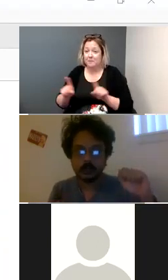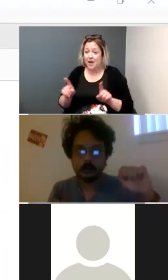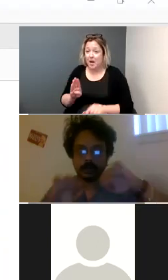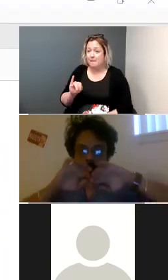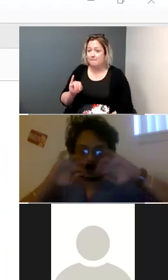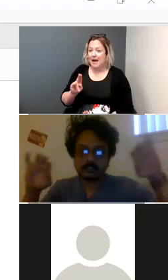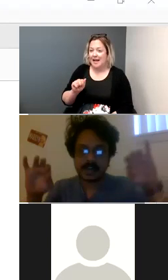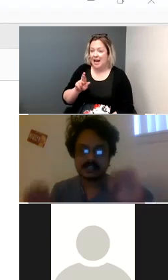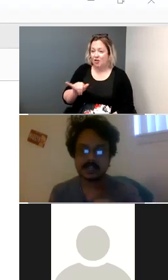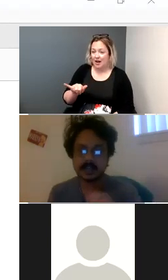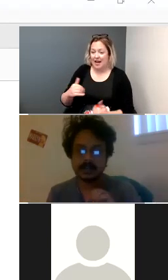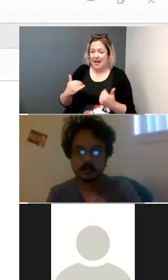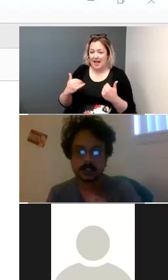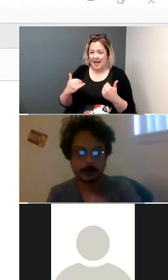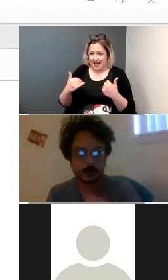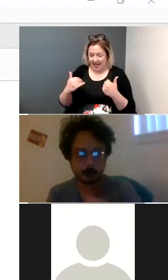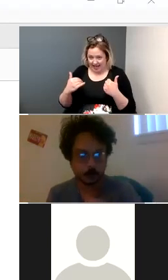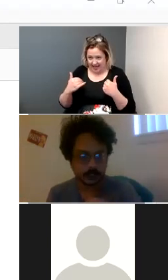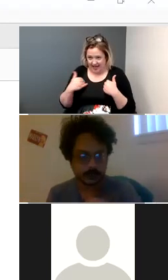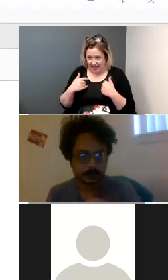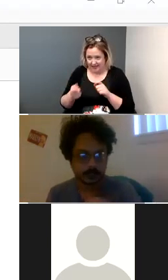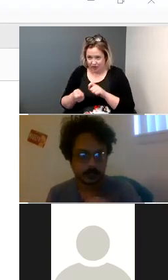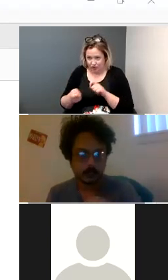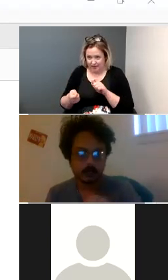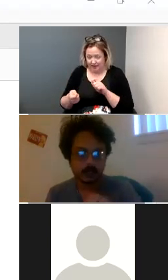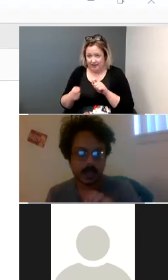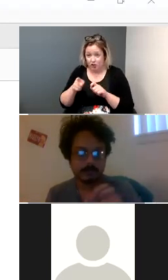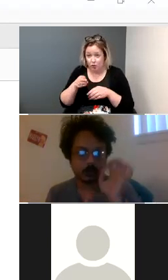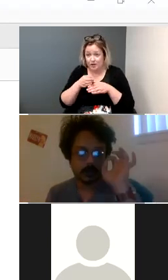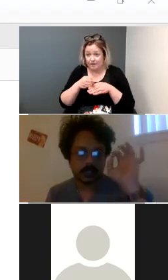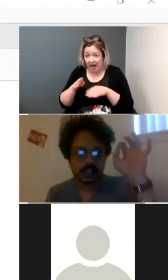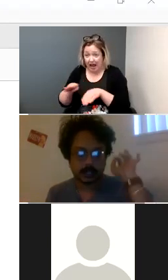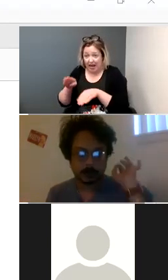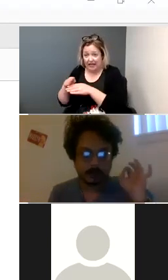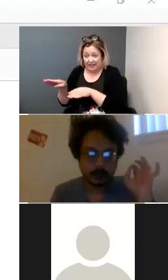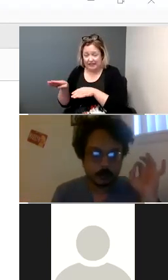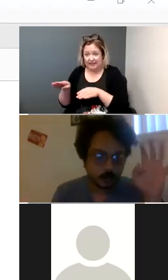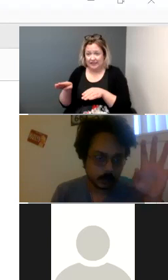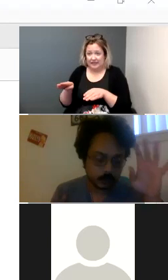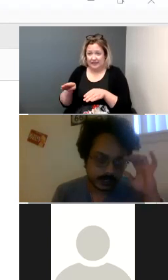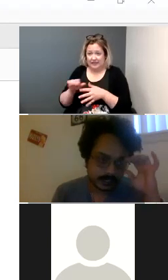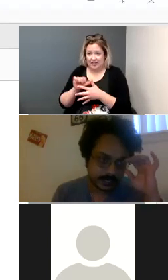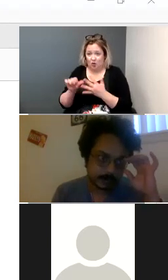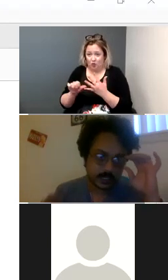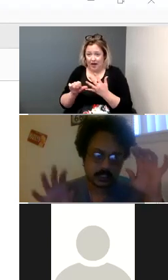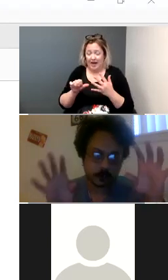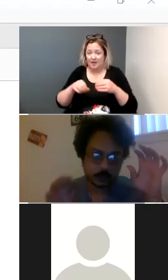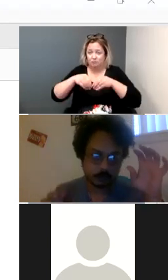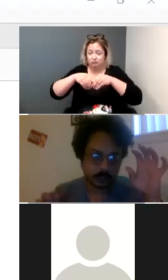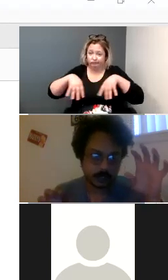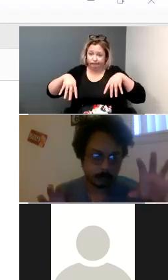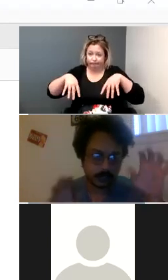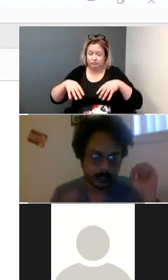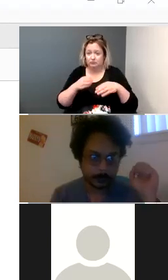trick where it divides that array into separate components, where I will only check the middle value. So now let's say that I'm searching